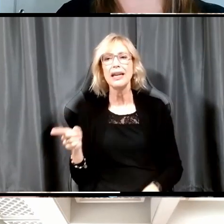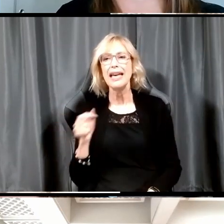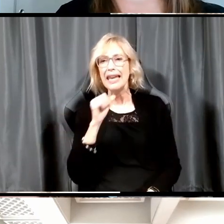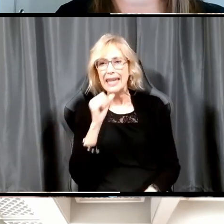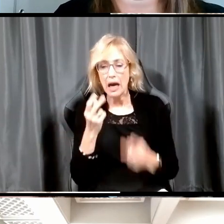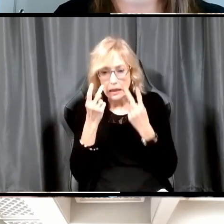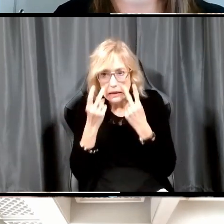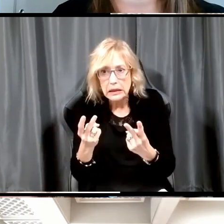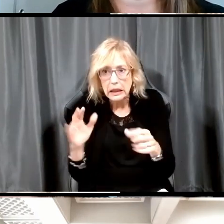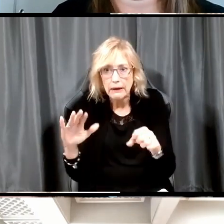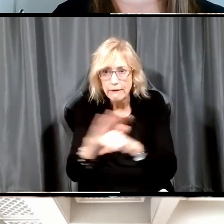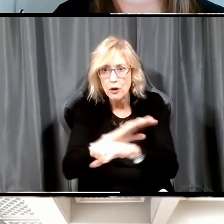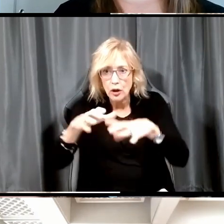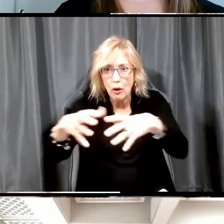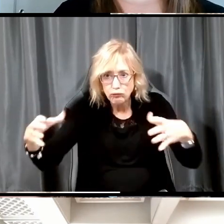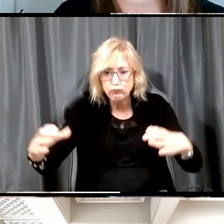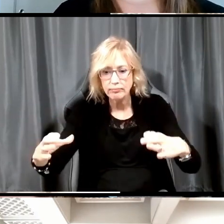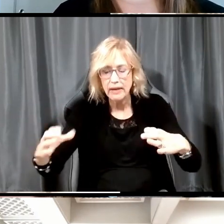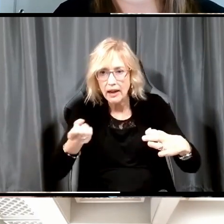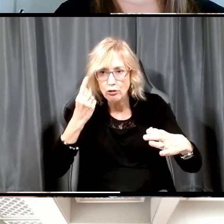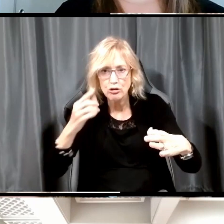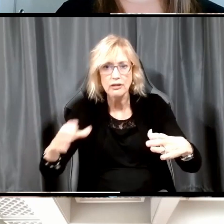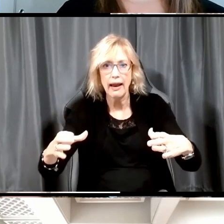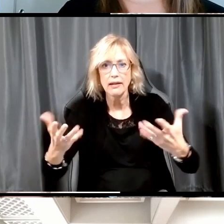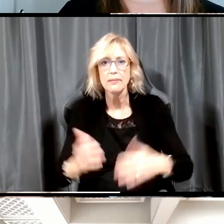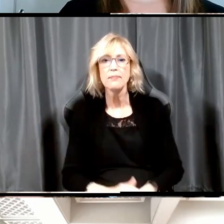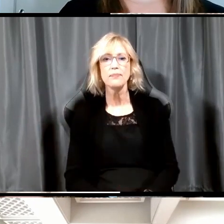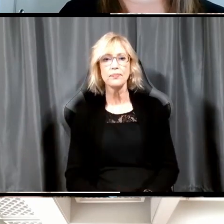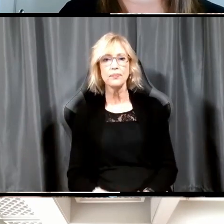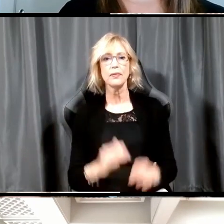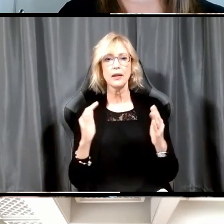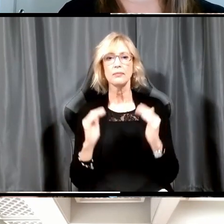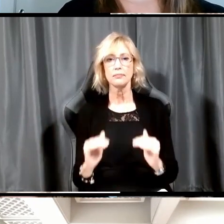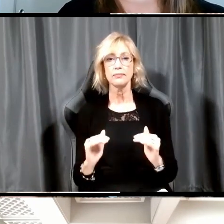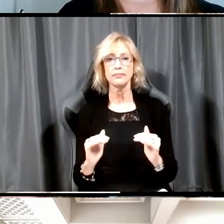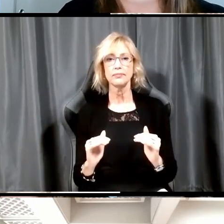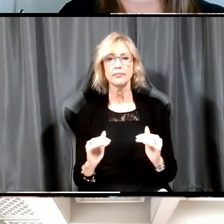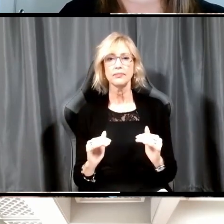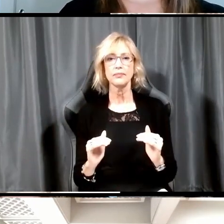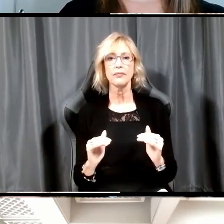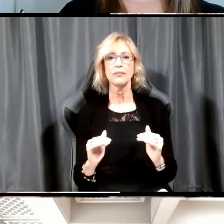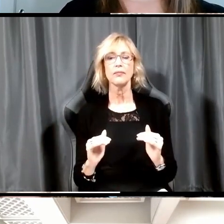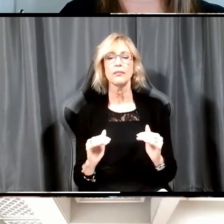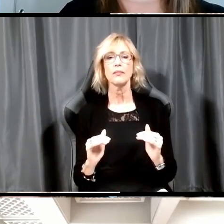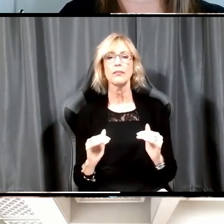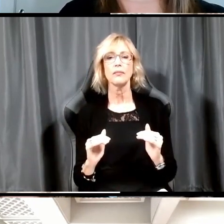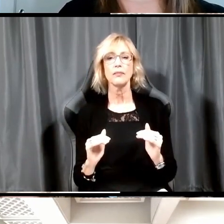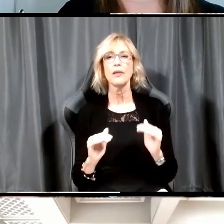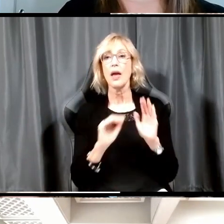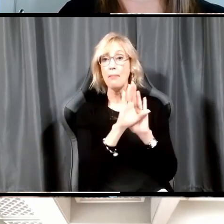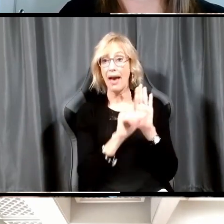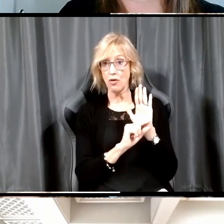whole aspect of it and understand it. And then you have at the bottom picture, you have a